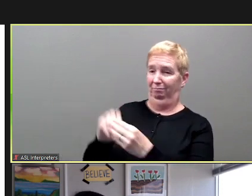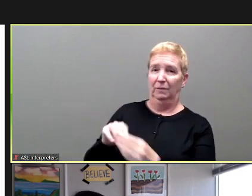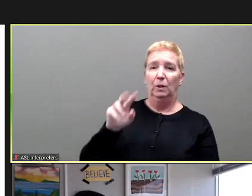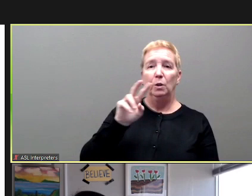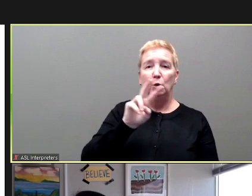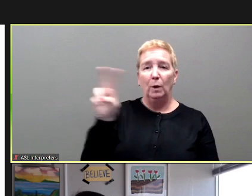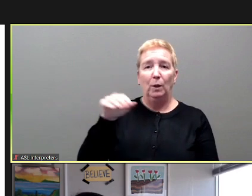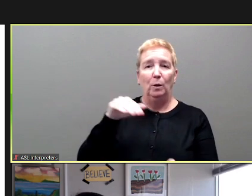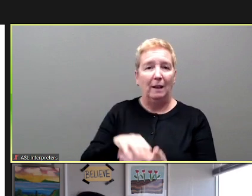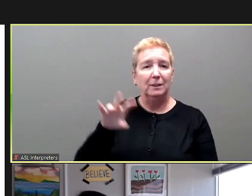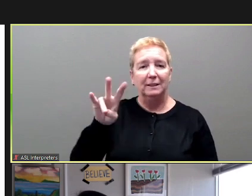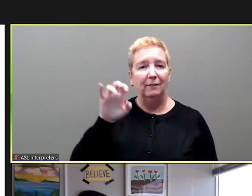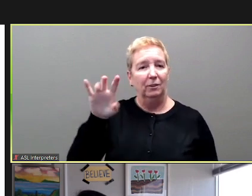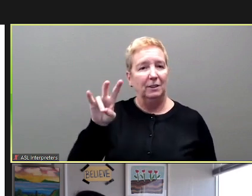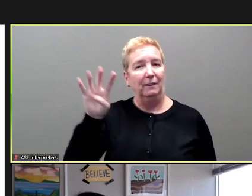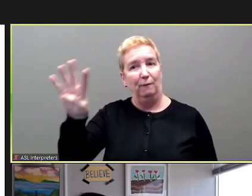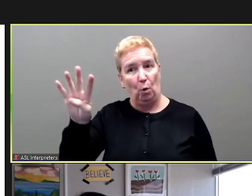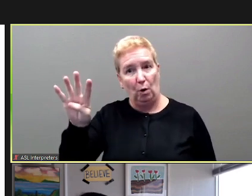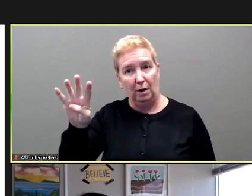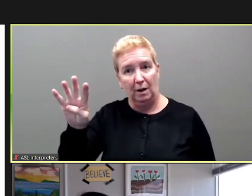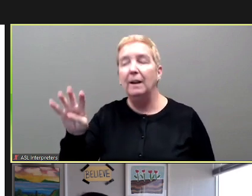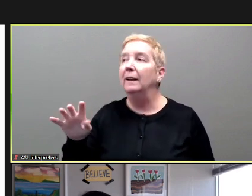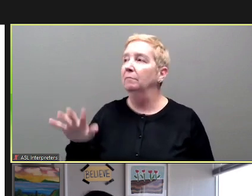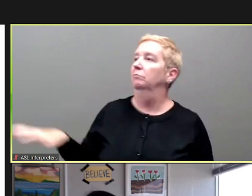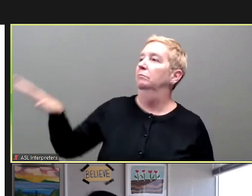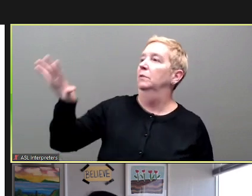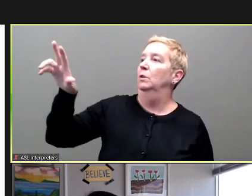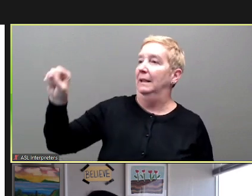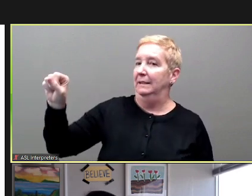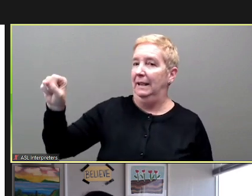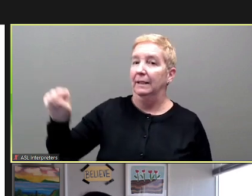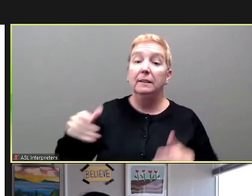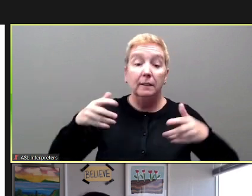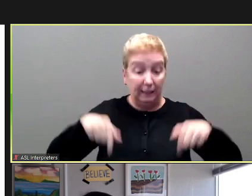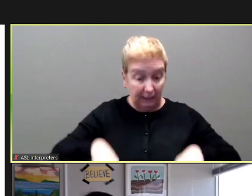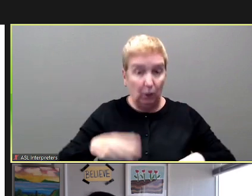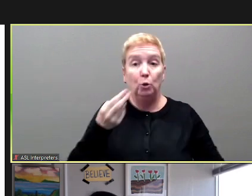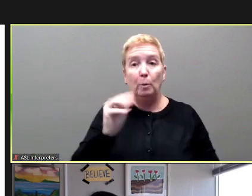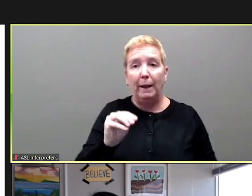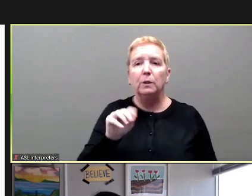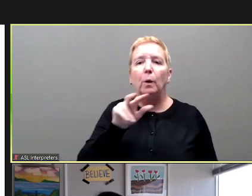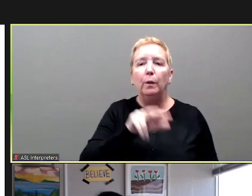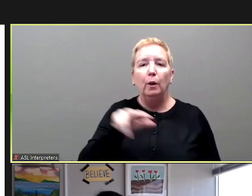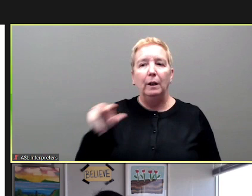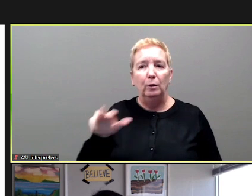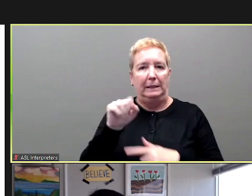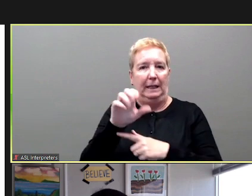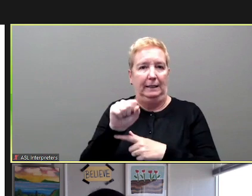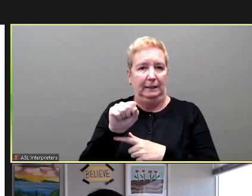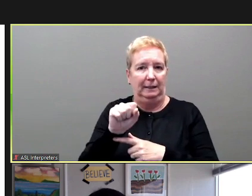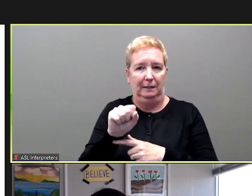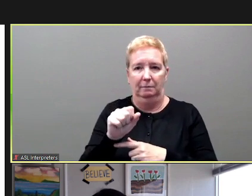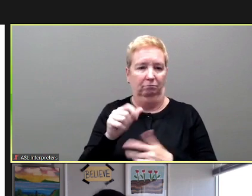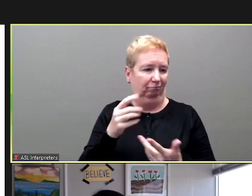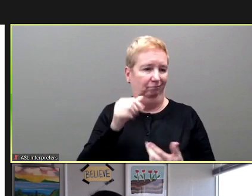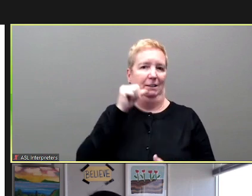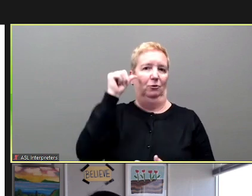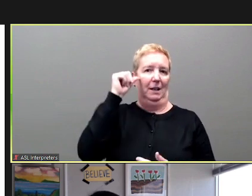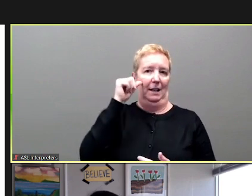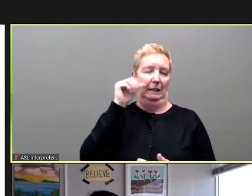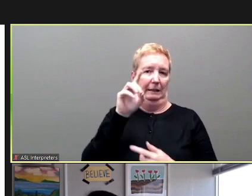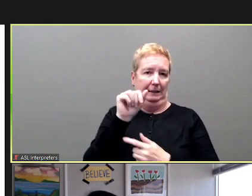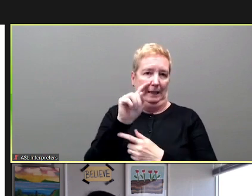22,774 cases in the US, but only 33 cases in New Mexico as of September 14th. As you may know from the last